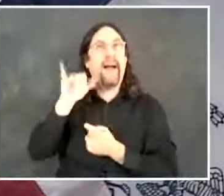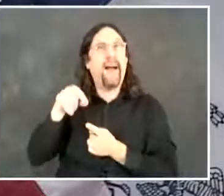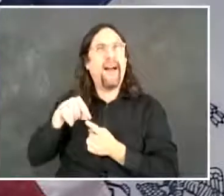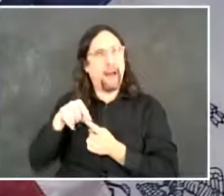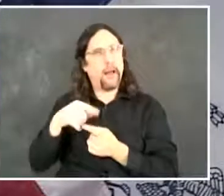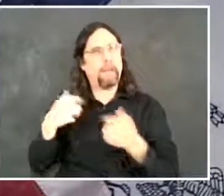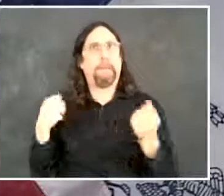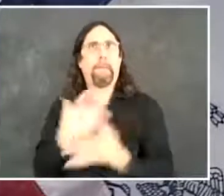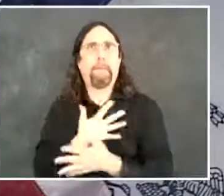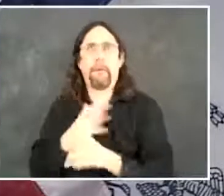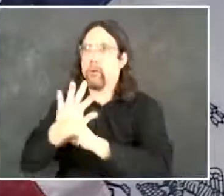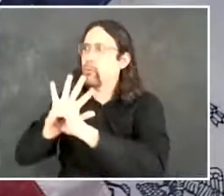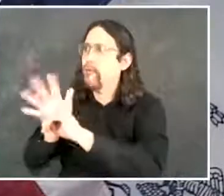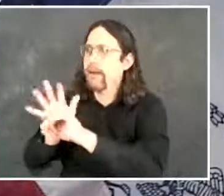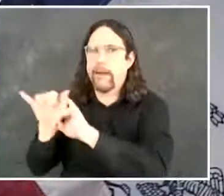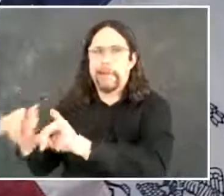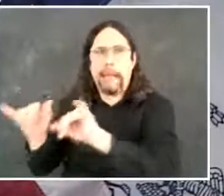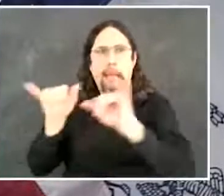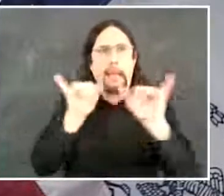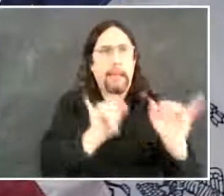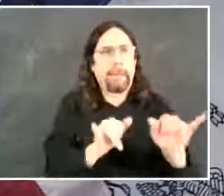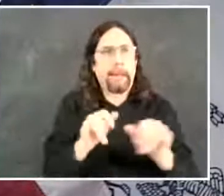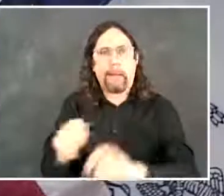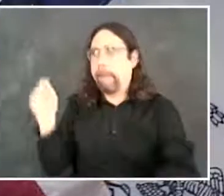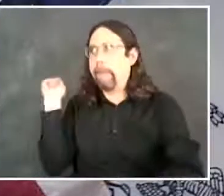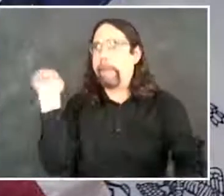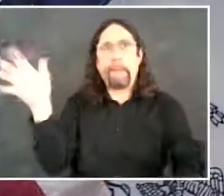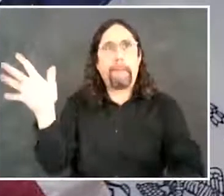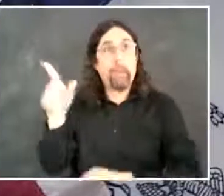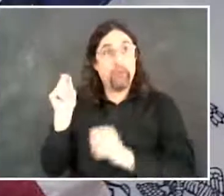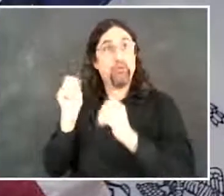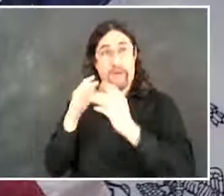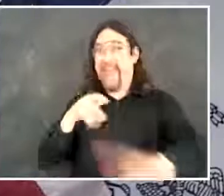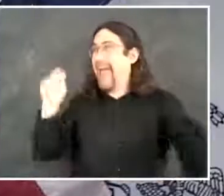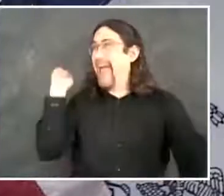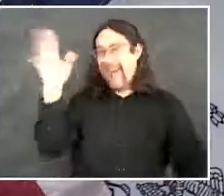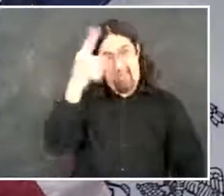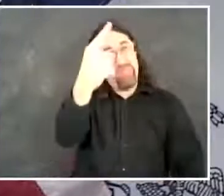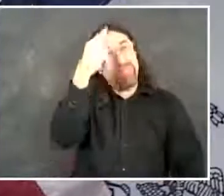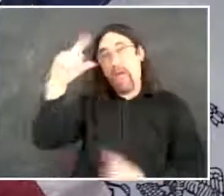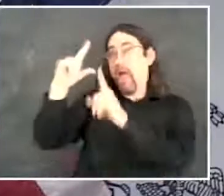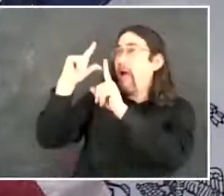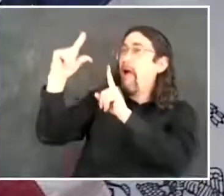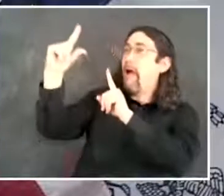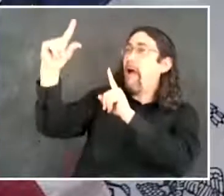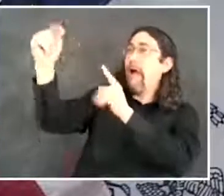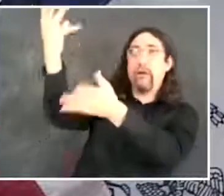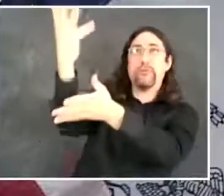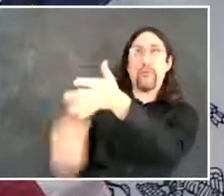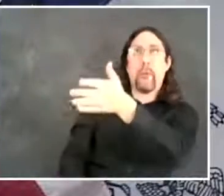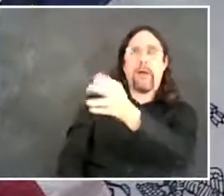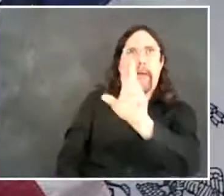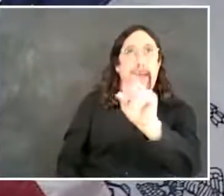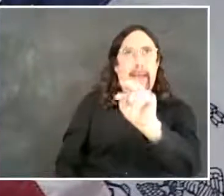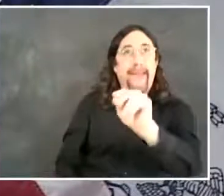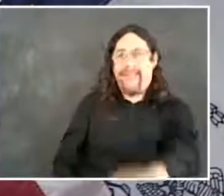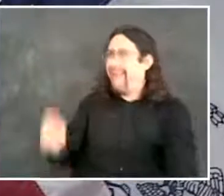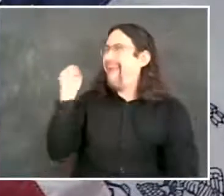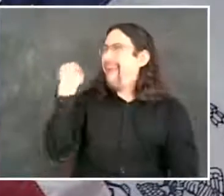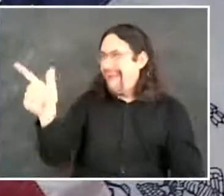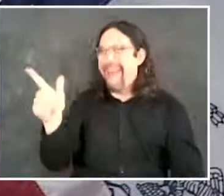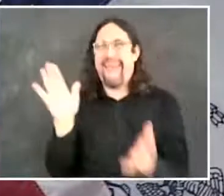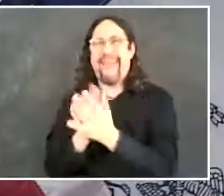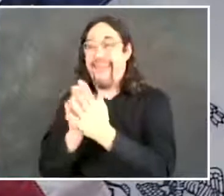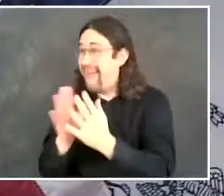ferocious disease can come back. We've seen it in other places, and they certainly regret that they loosened up the wrong way,